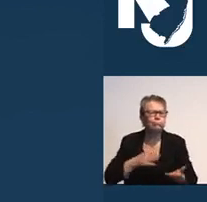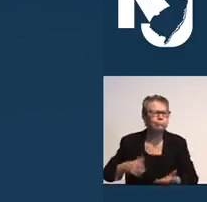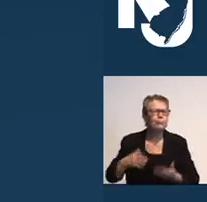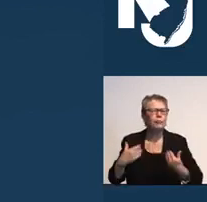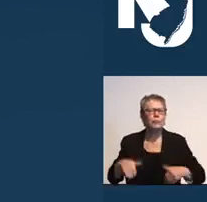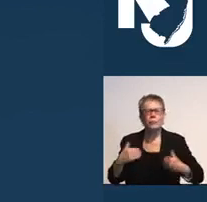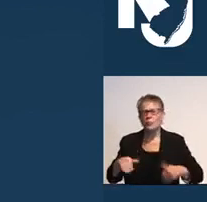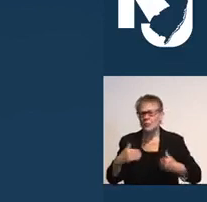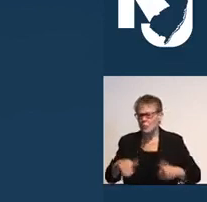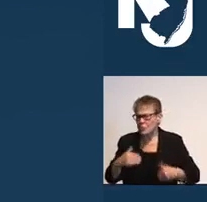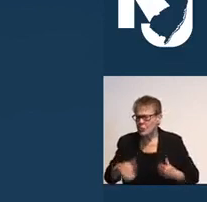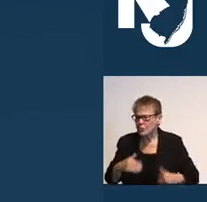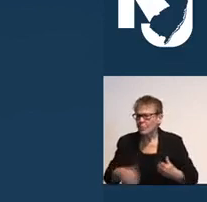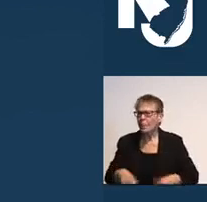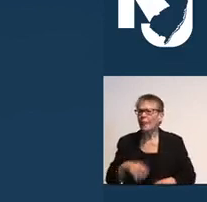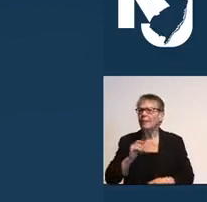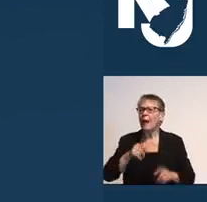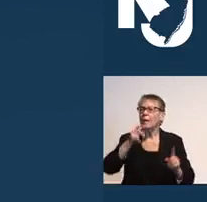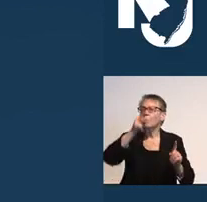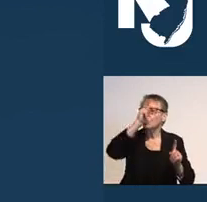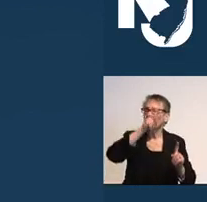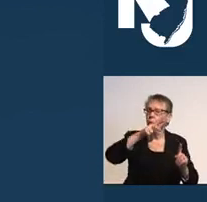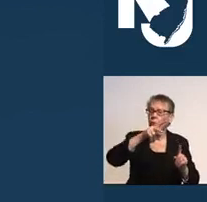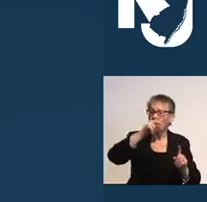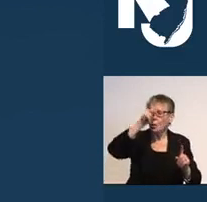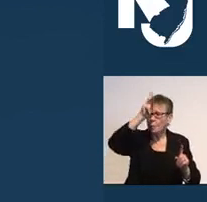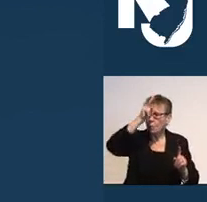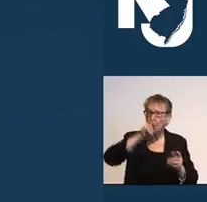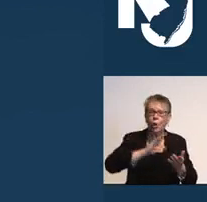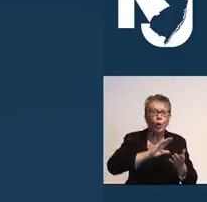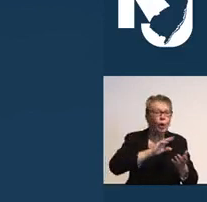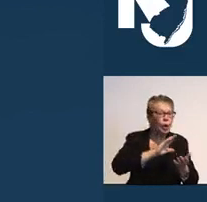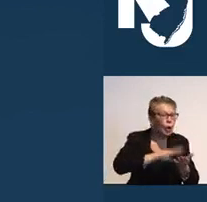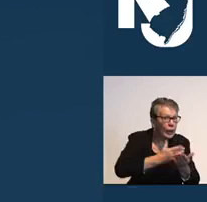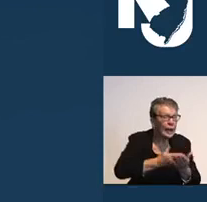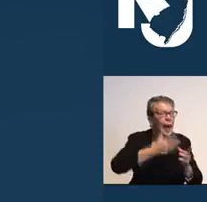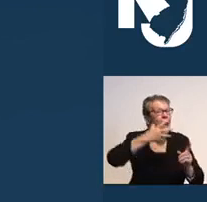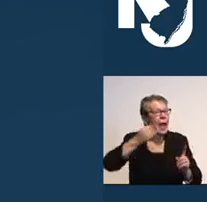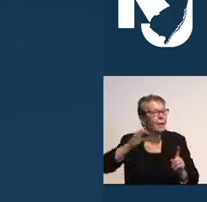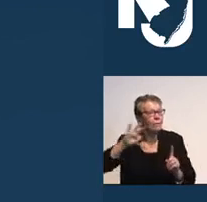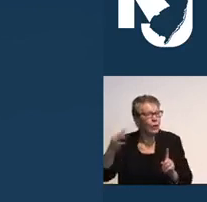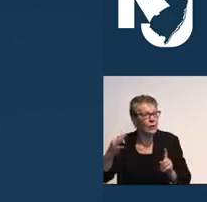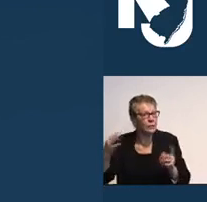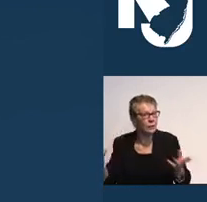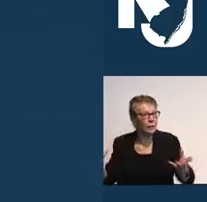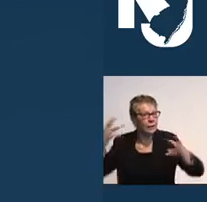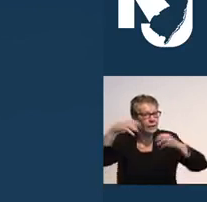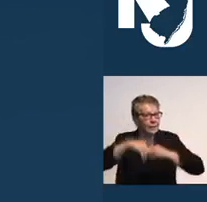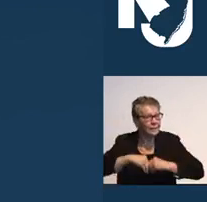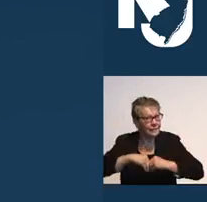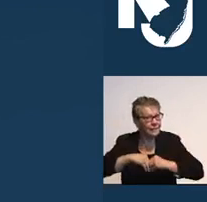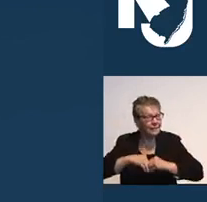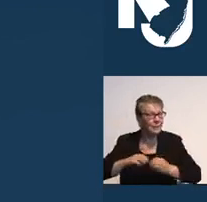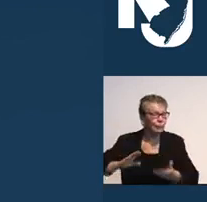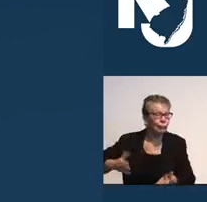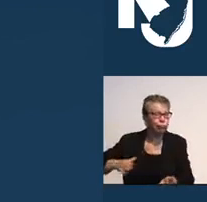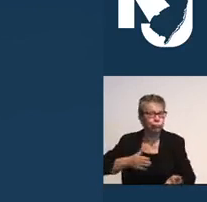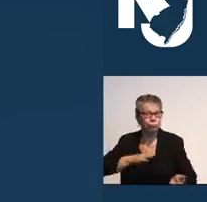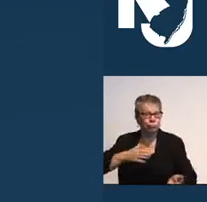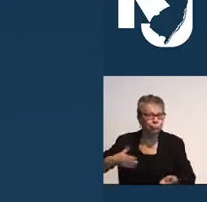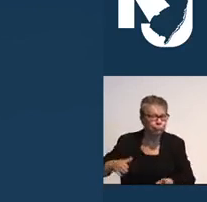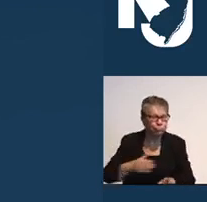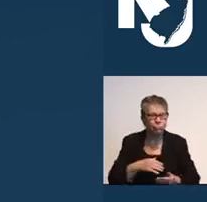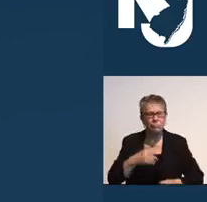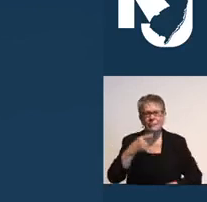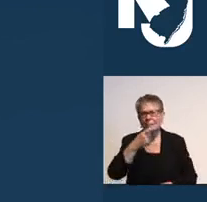training, will stand as a legacy. Magno was 72 years old, and he left behind his daughter Roxana and